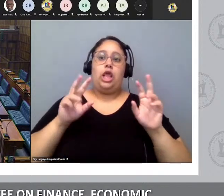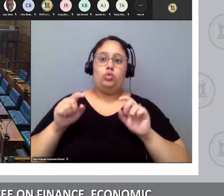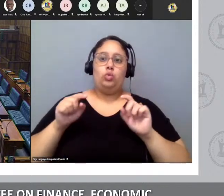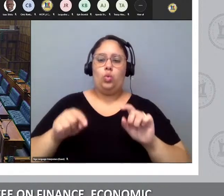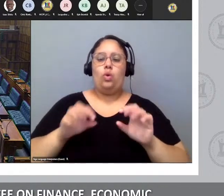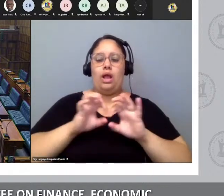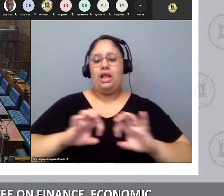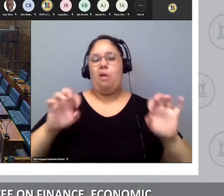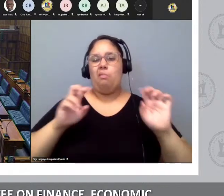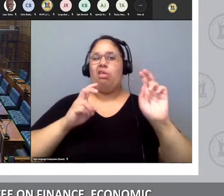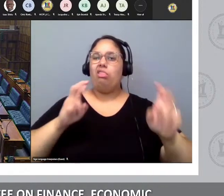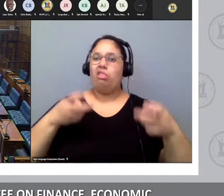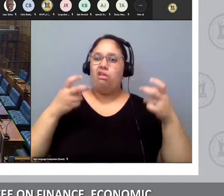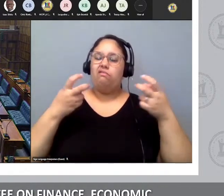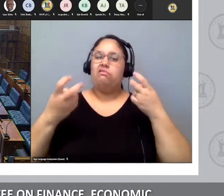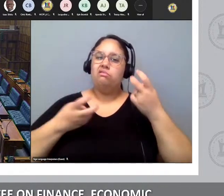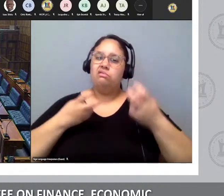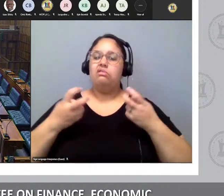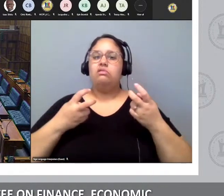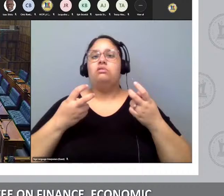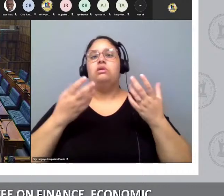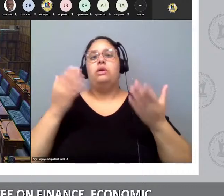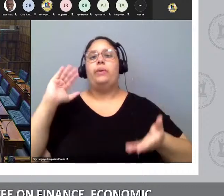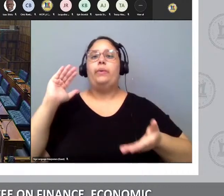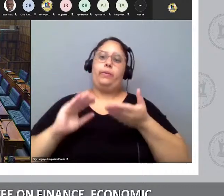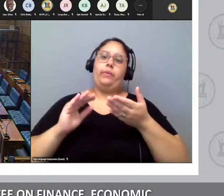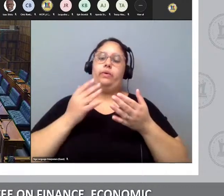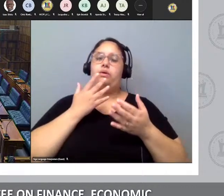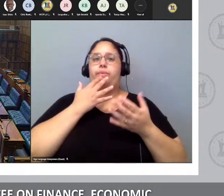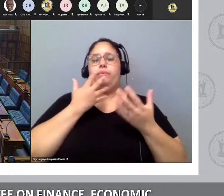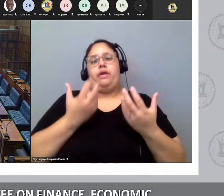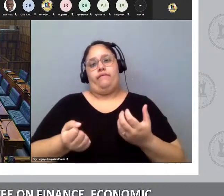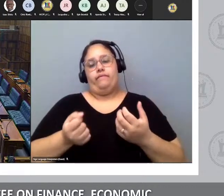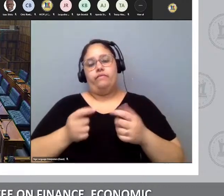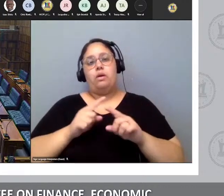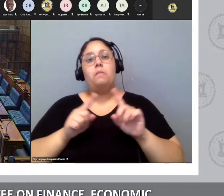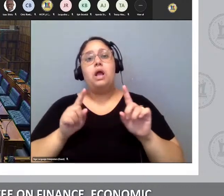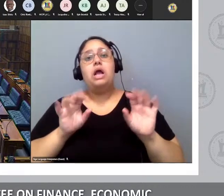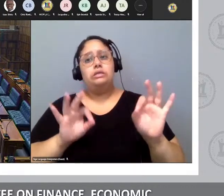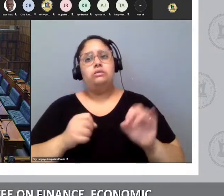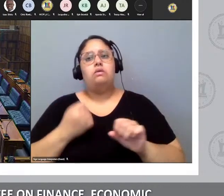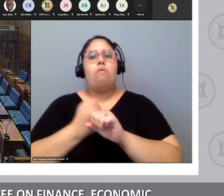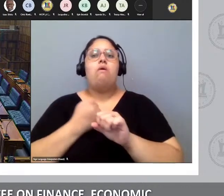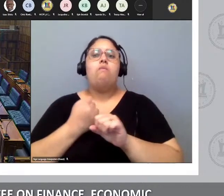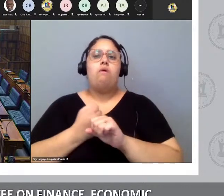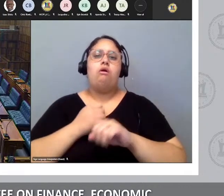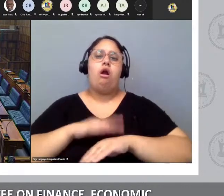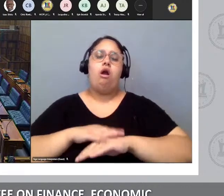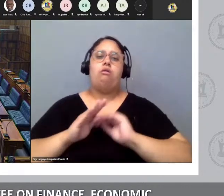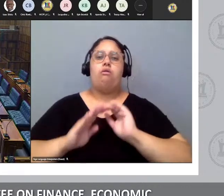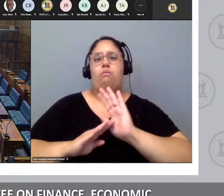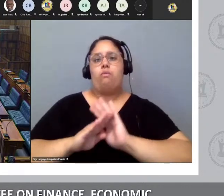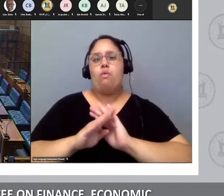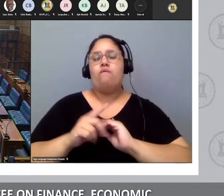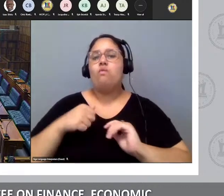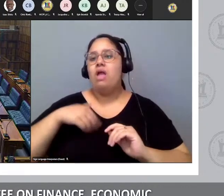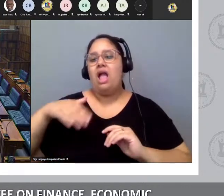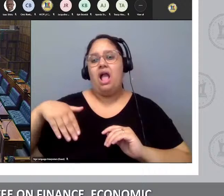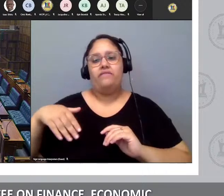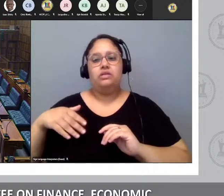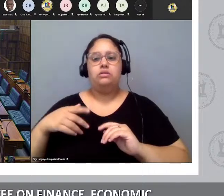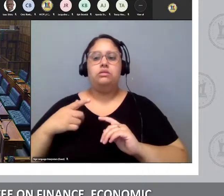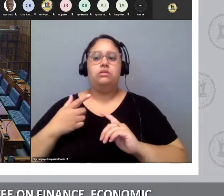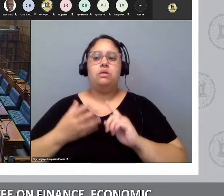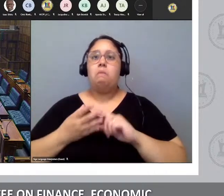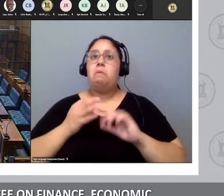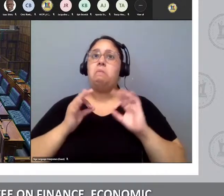cable theft uh to to to to be mitigated but it is still working progress we have not yet um um got